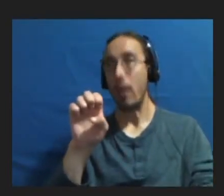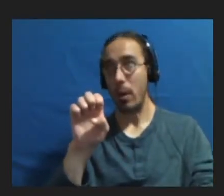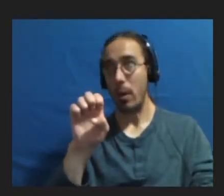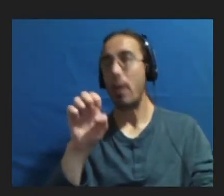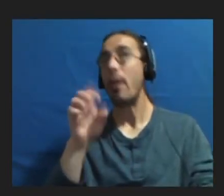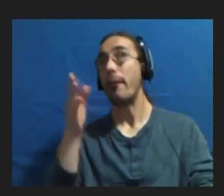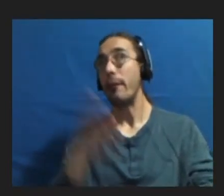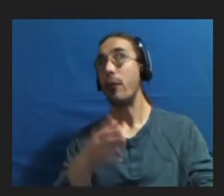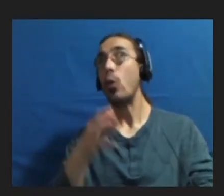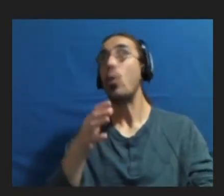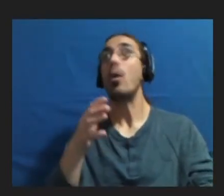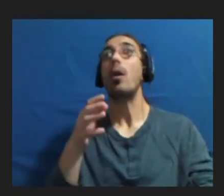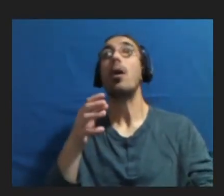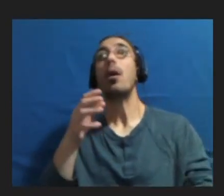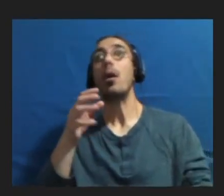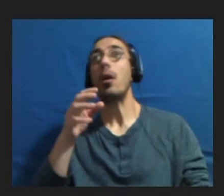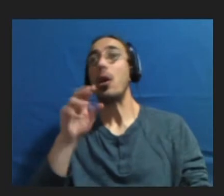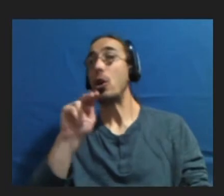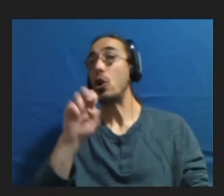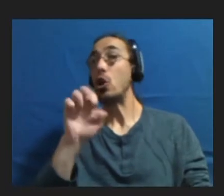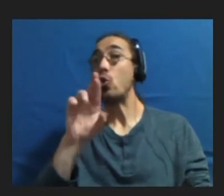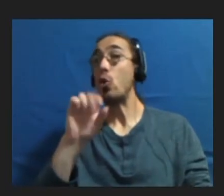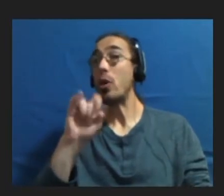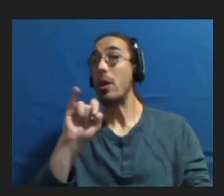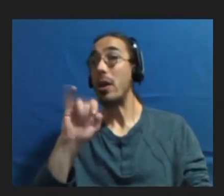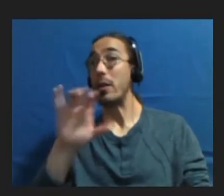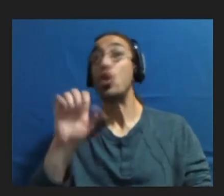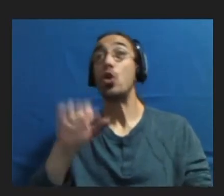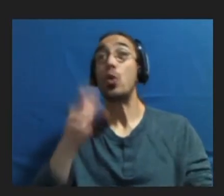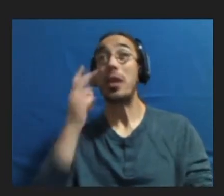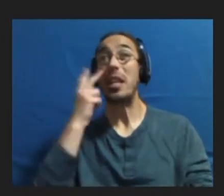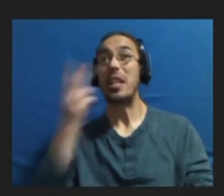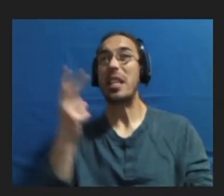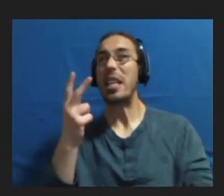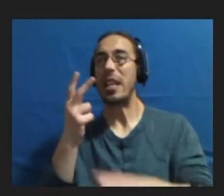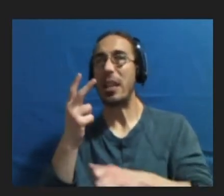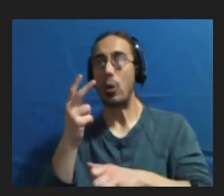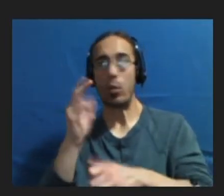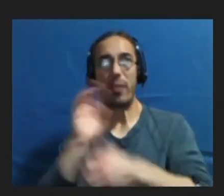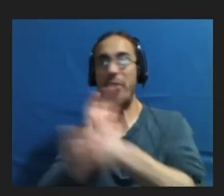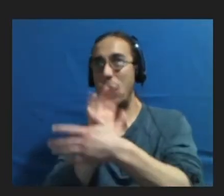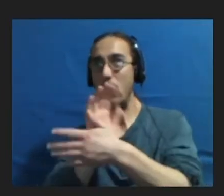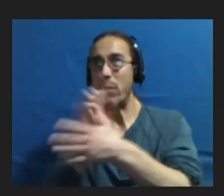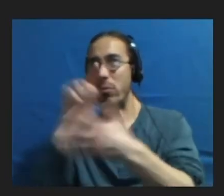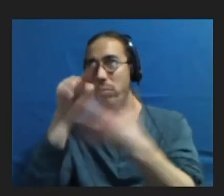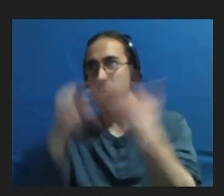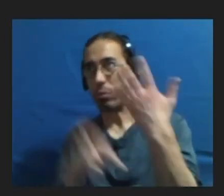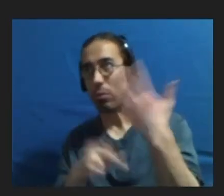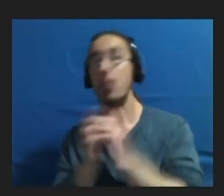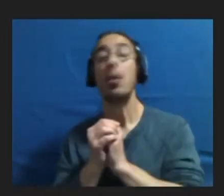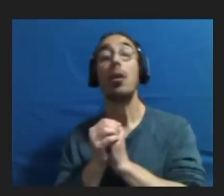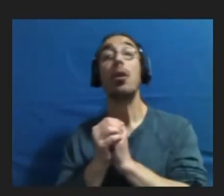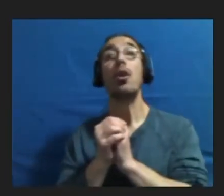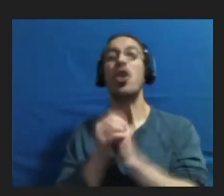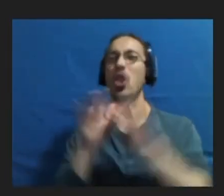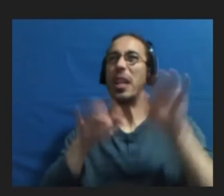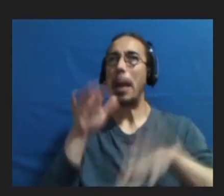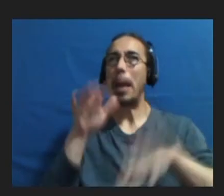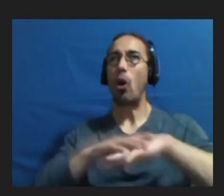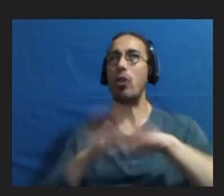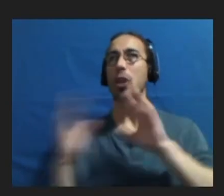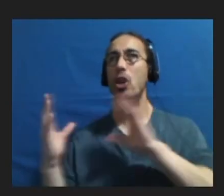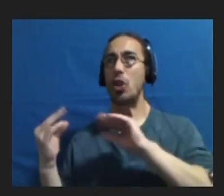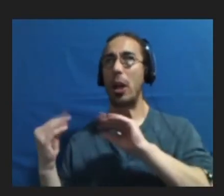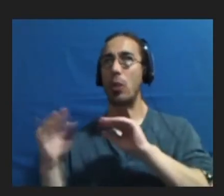youtube.com/neuroclassic. You can, please somebody type that in the chat. uh, and Matthew has